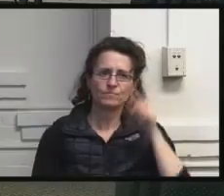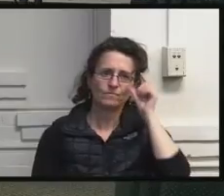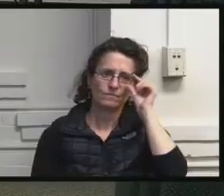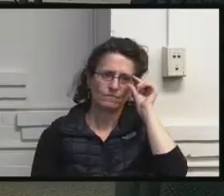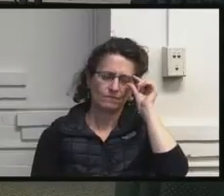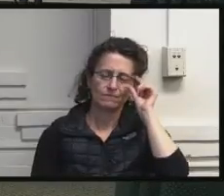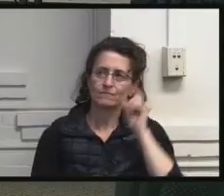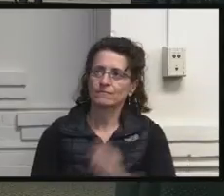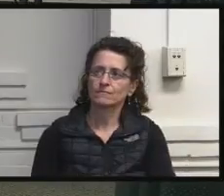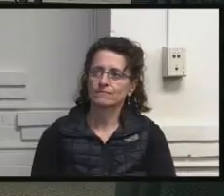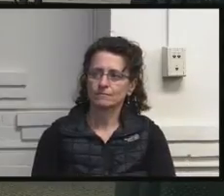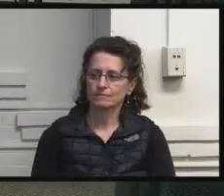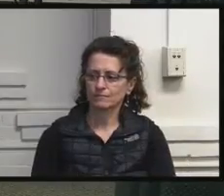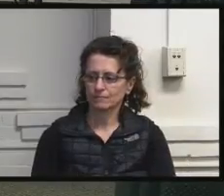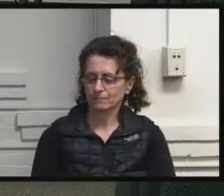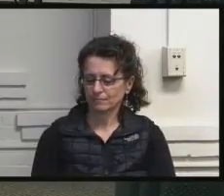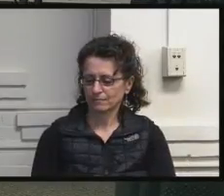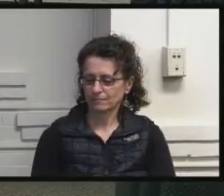Excellent.